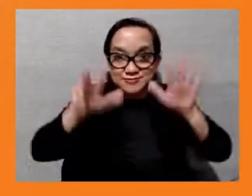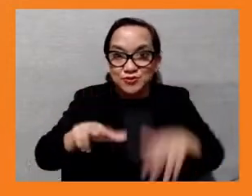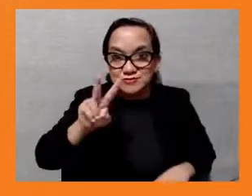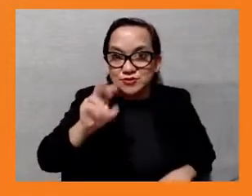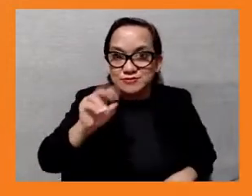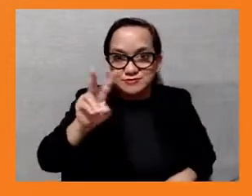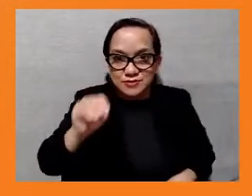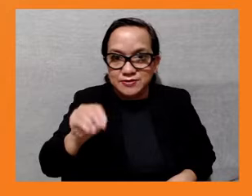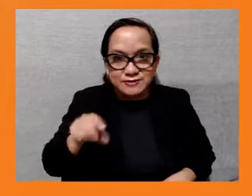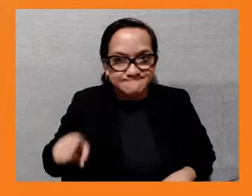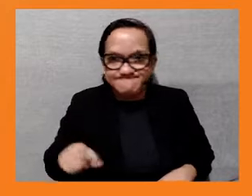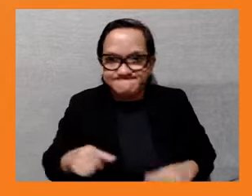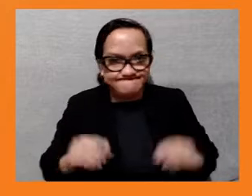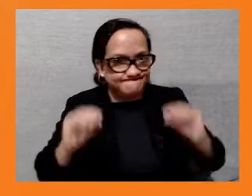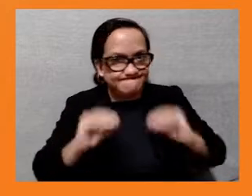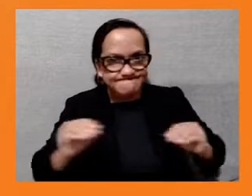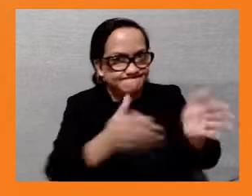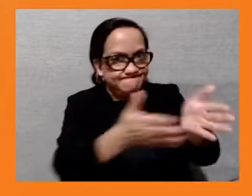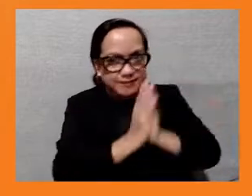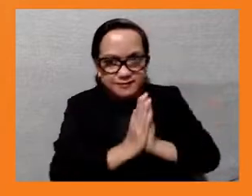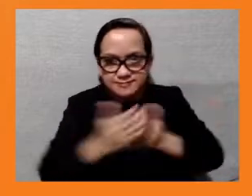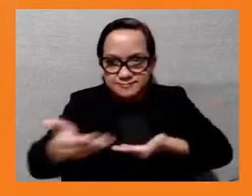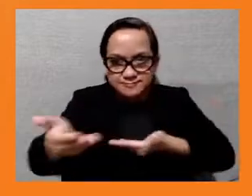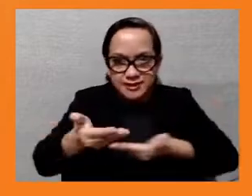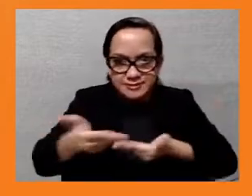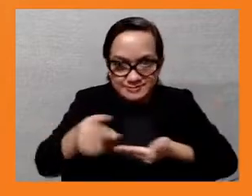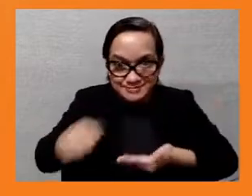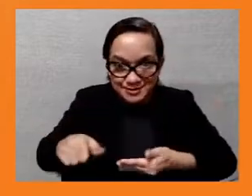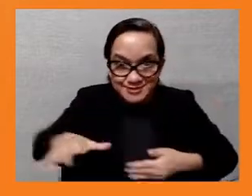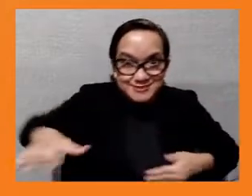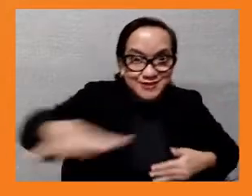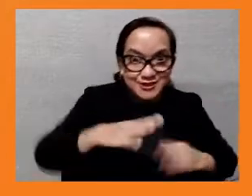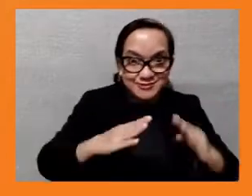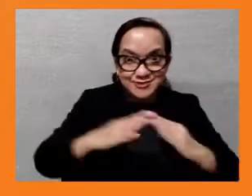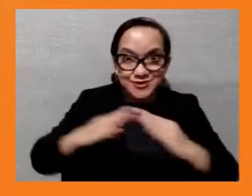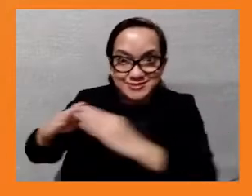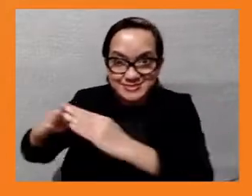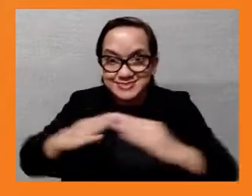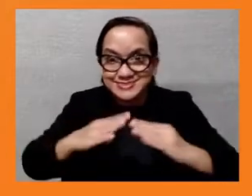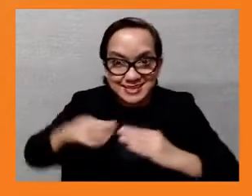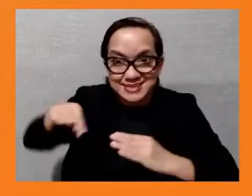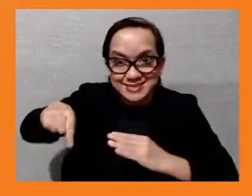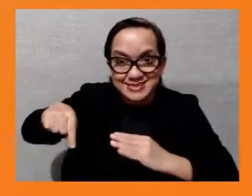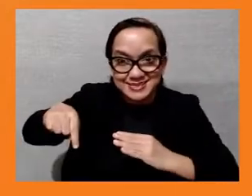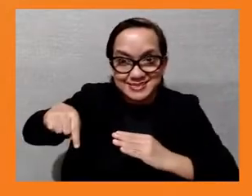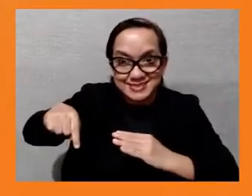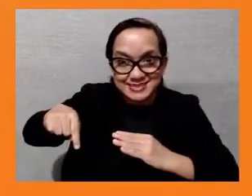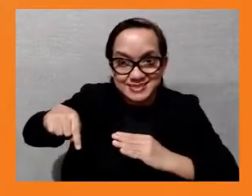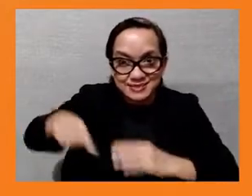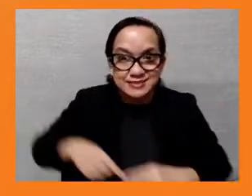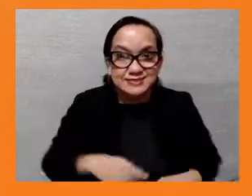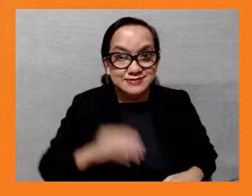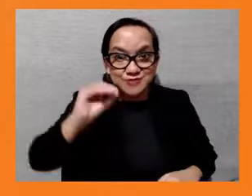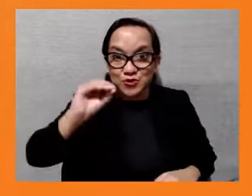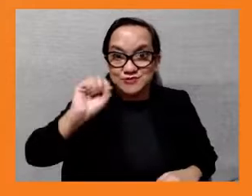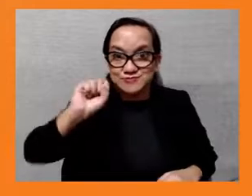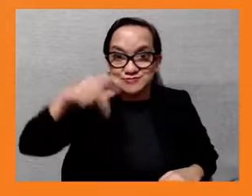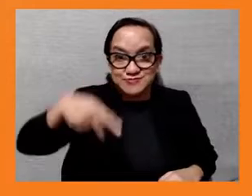what. And next, please. In conclusion, we need